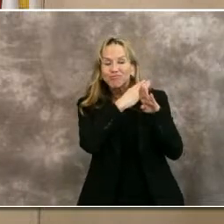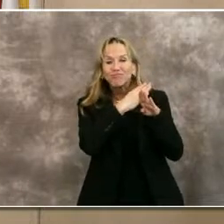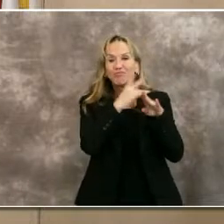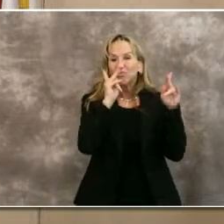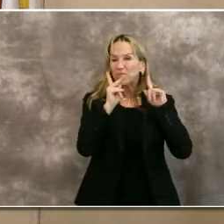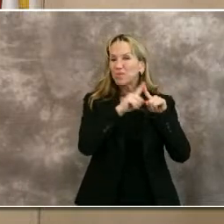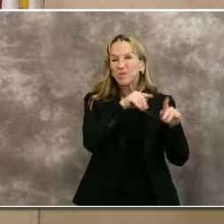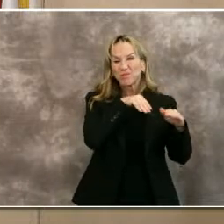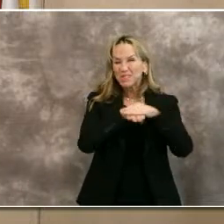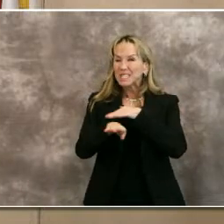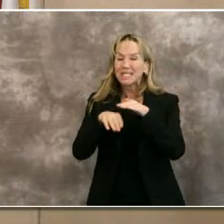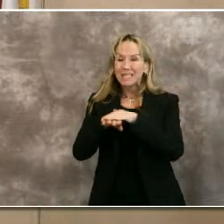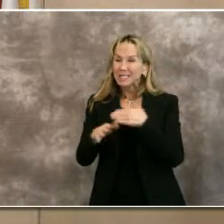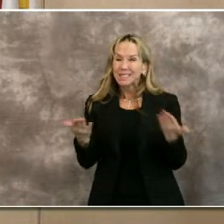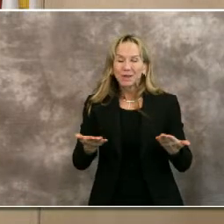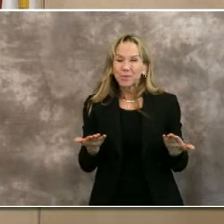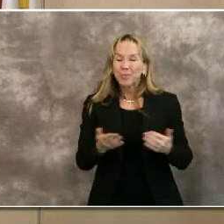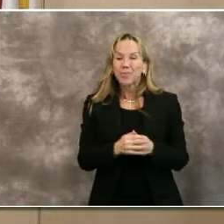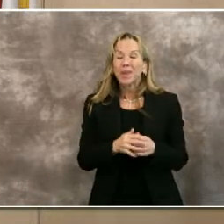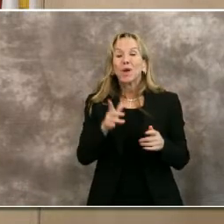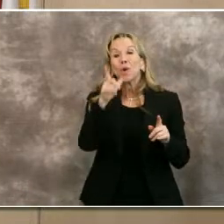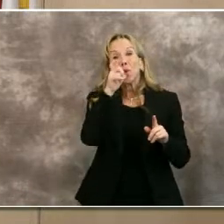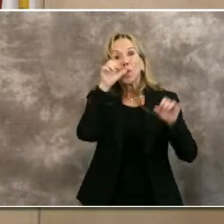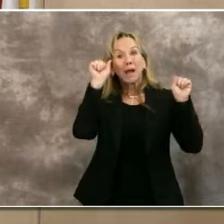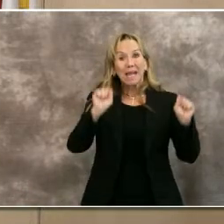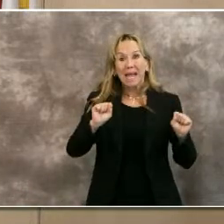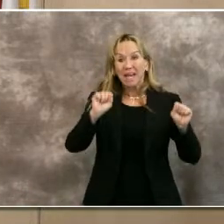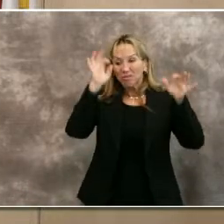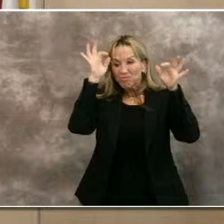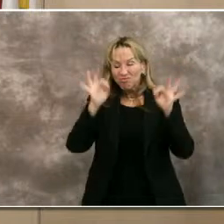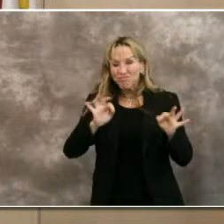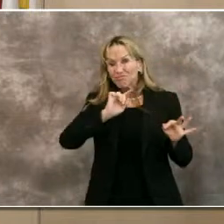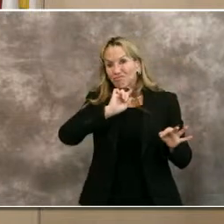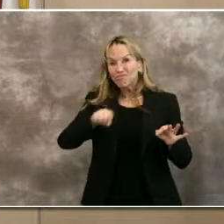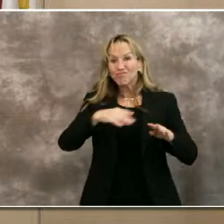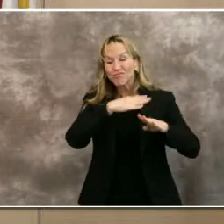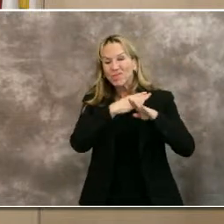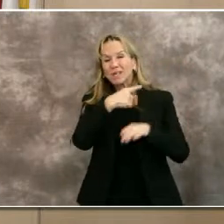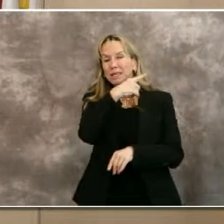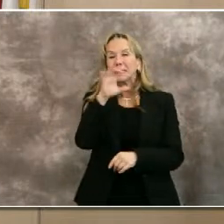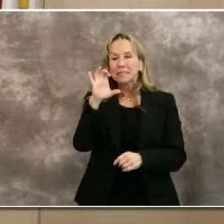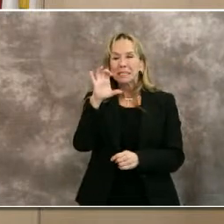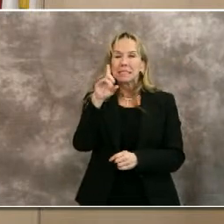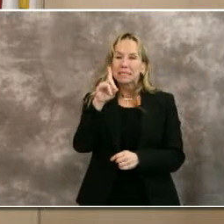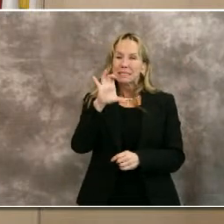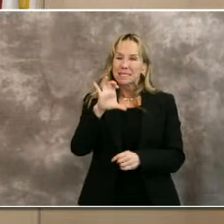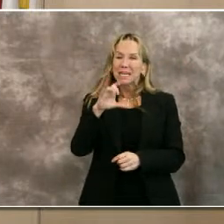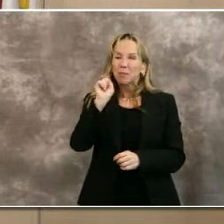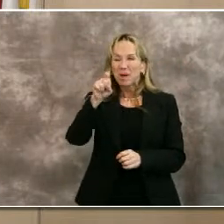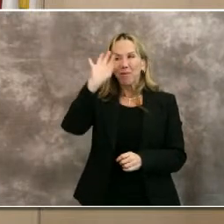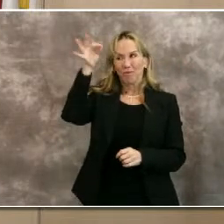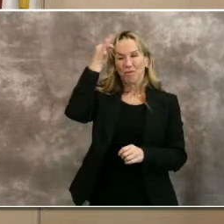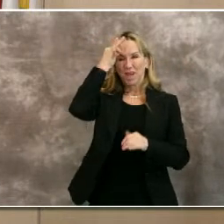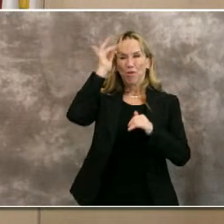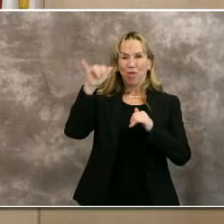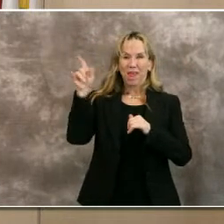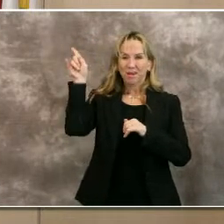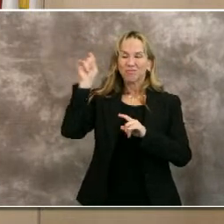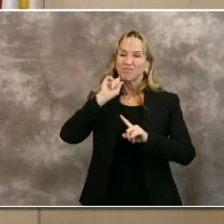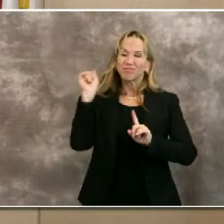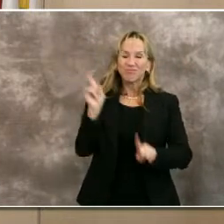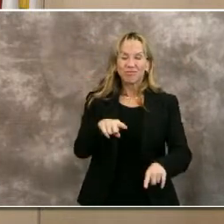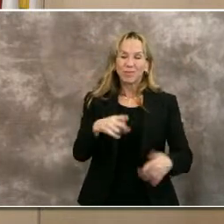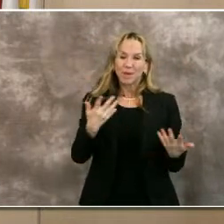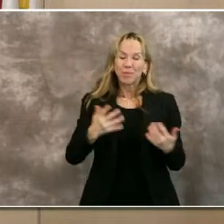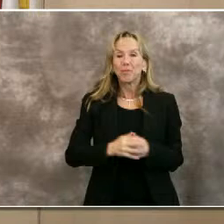areas. The CDC would be responsible for such restrictions. At the federal level, the White House